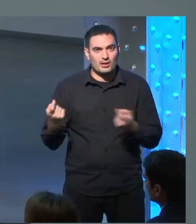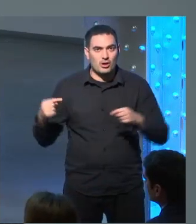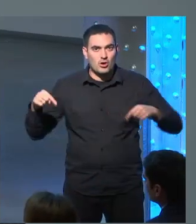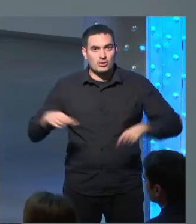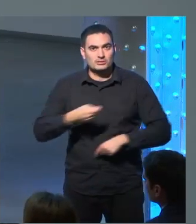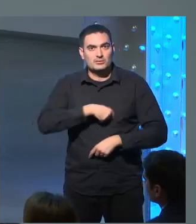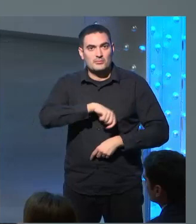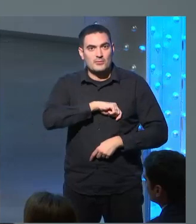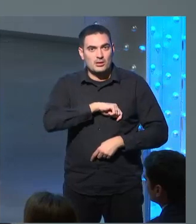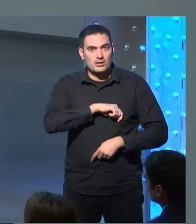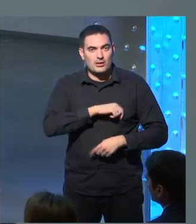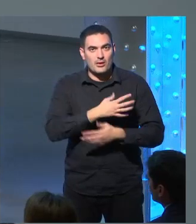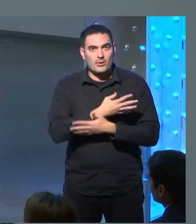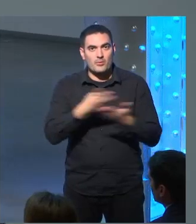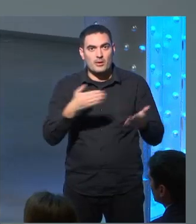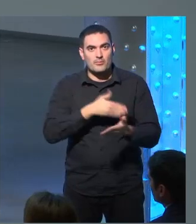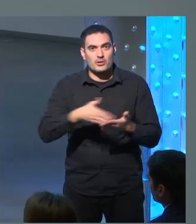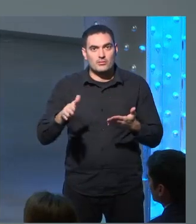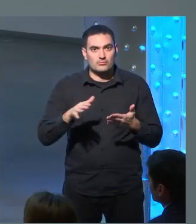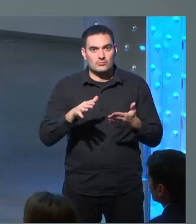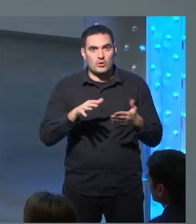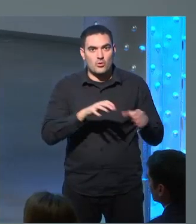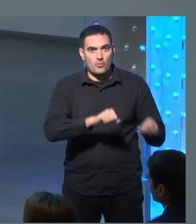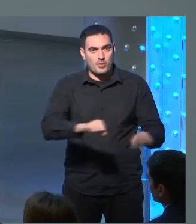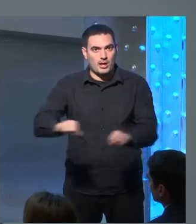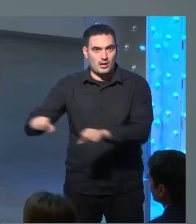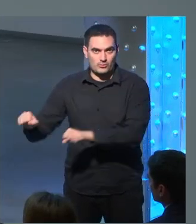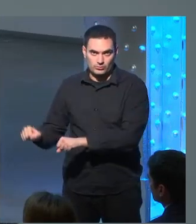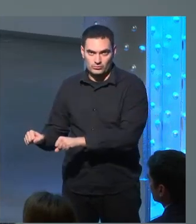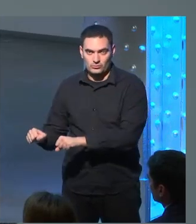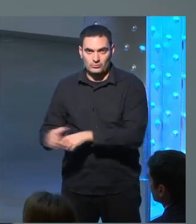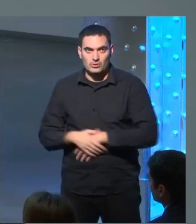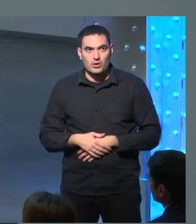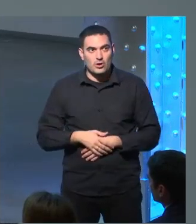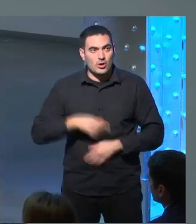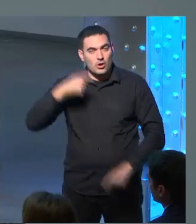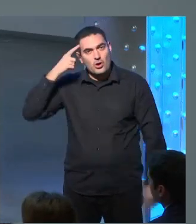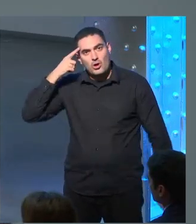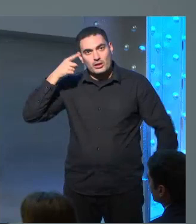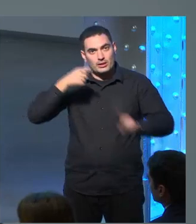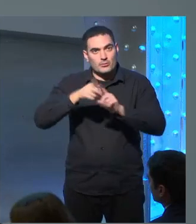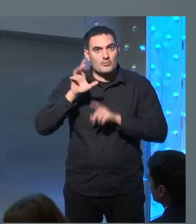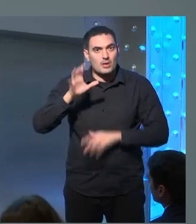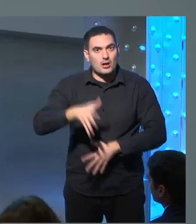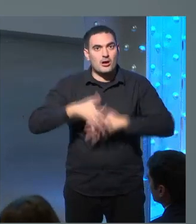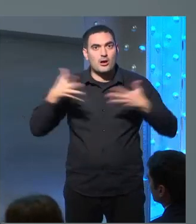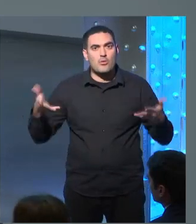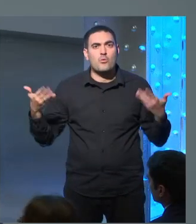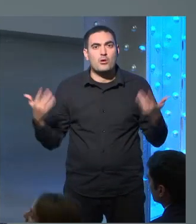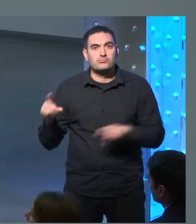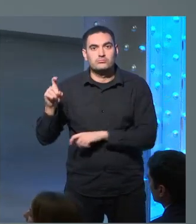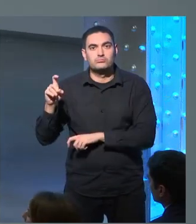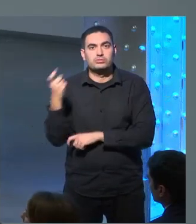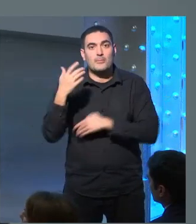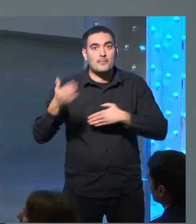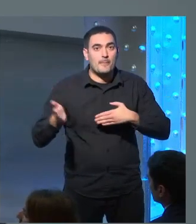what is left for us to do. We have 19 million workers in Spain. The great objective